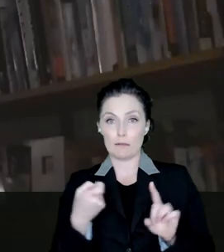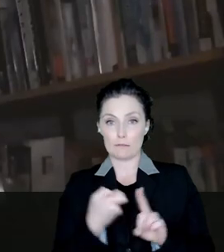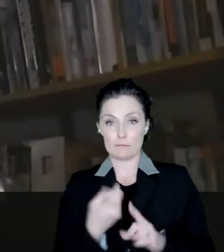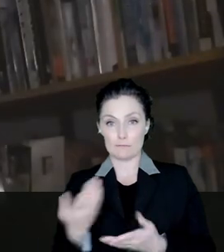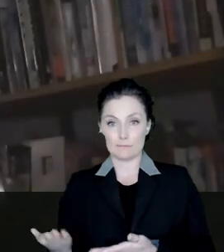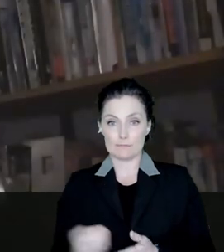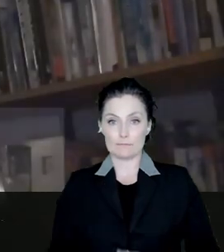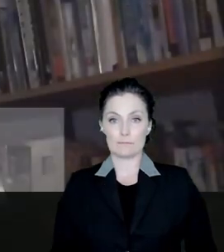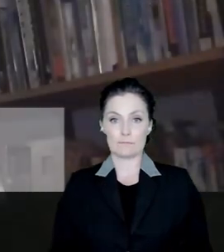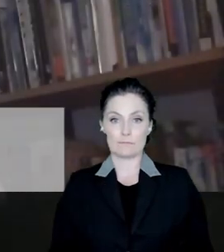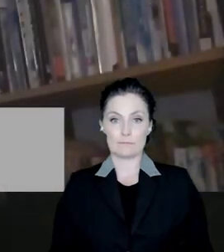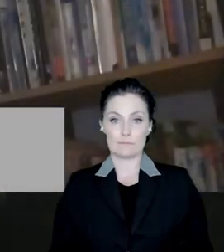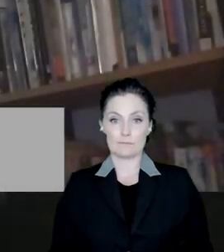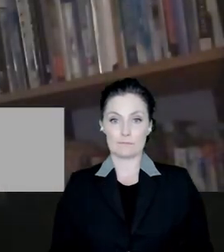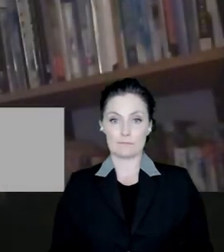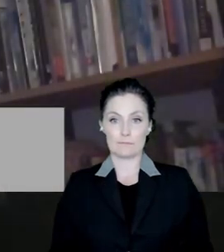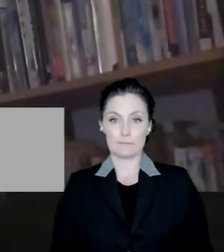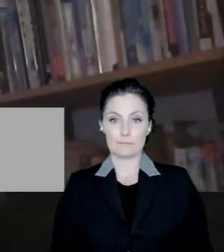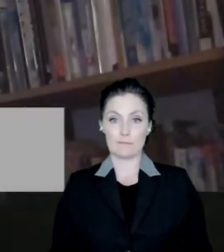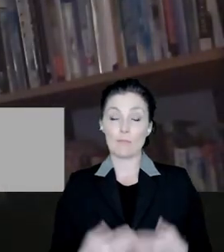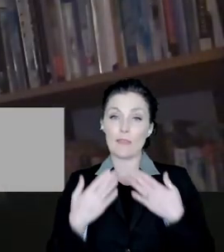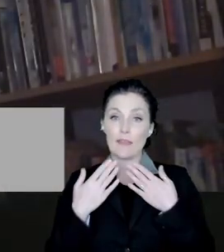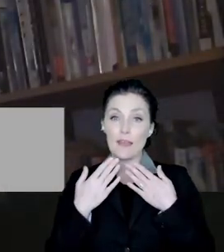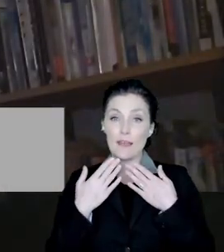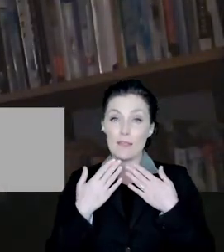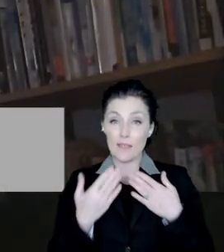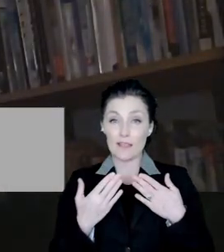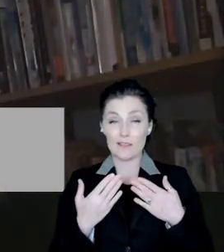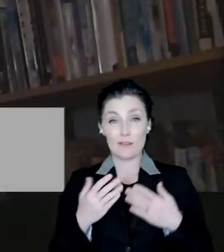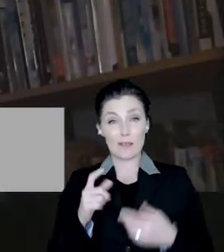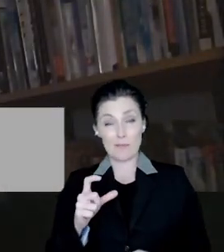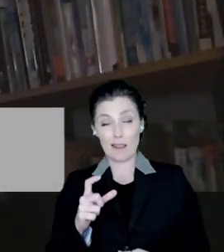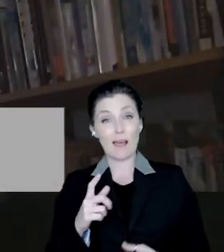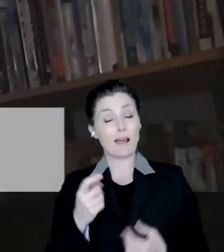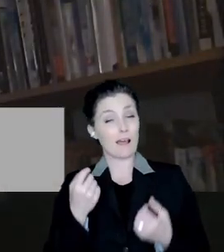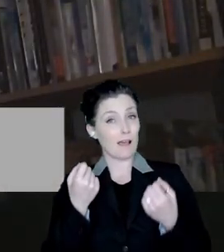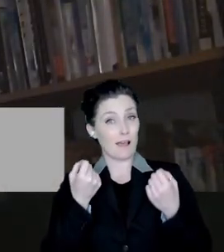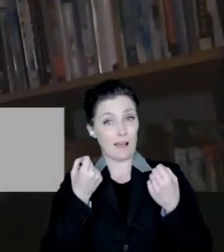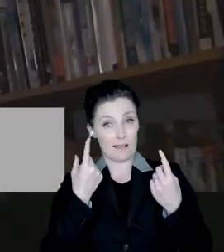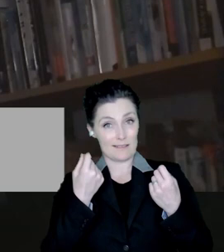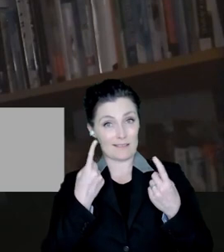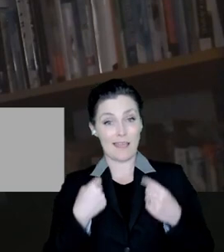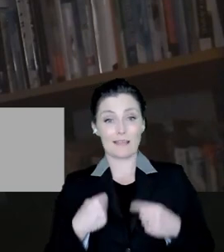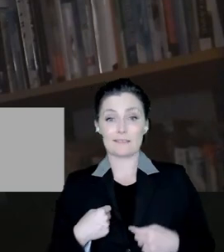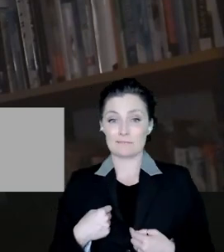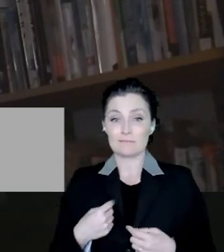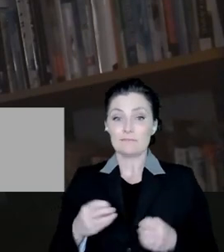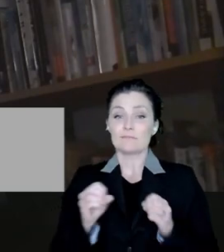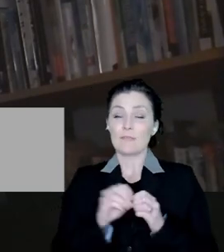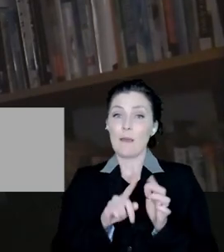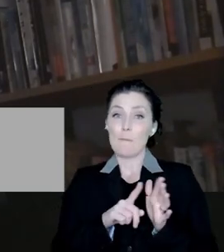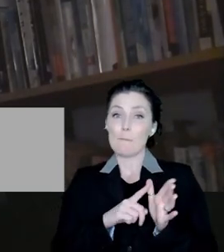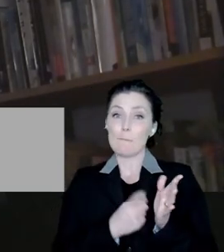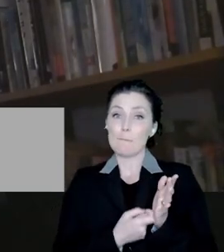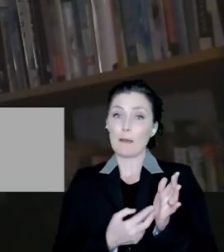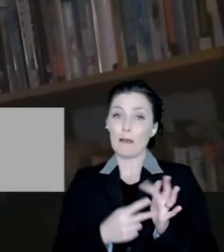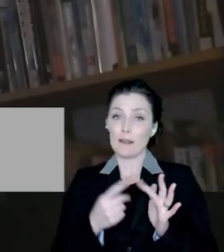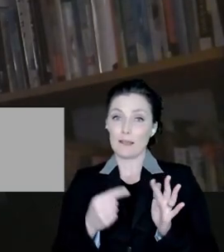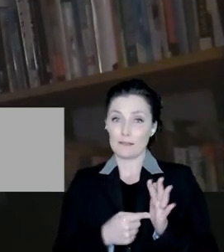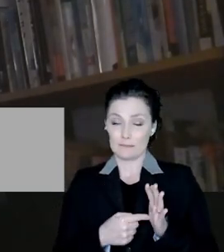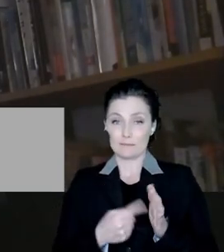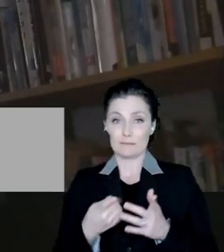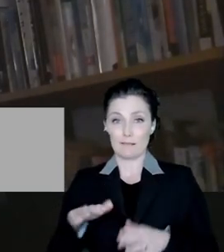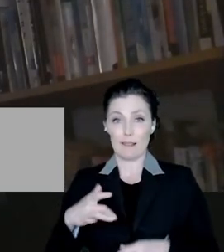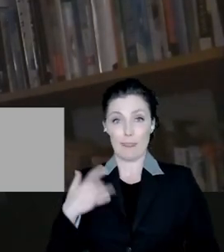Thank you, Chair. To Camilla, I really hear you. I'm a Barnet mum myself. And I've seen my children grow